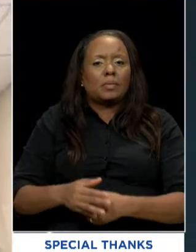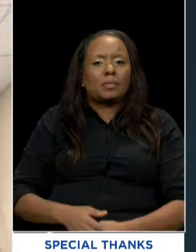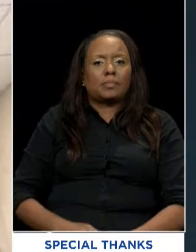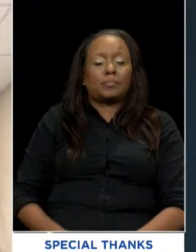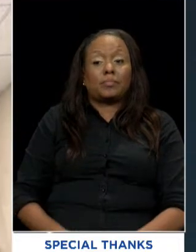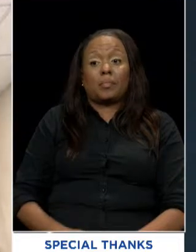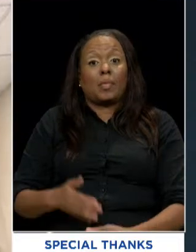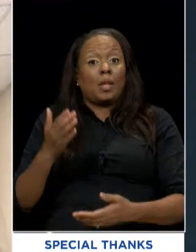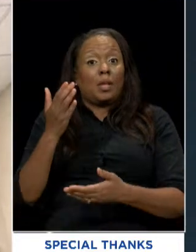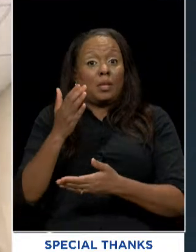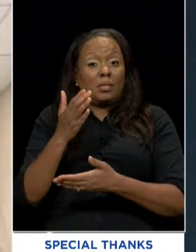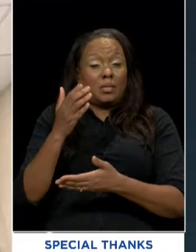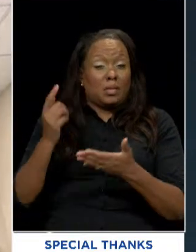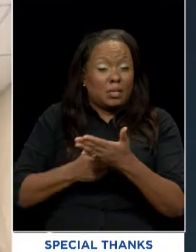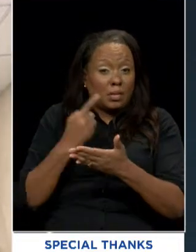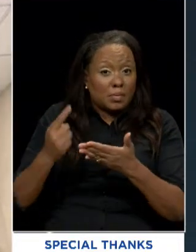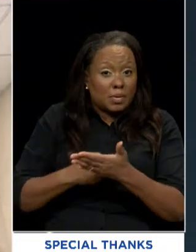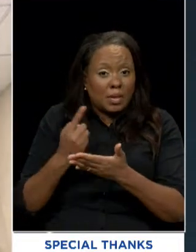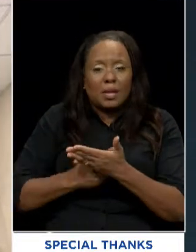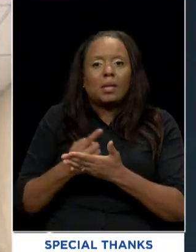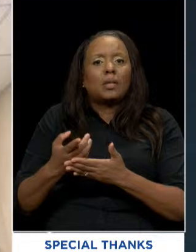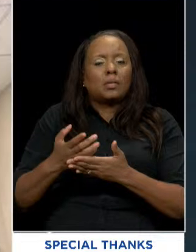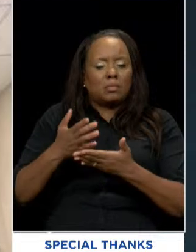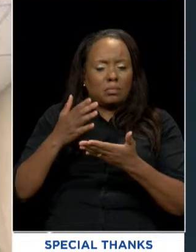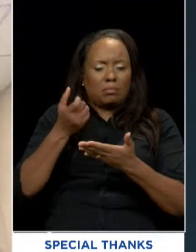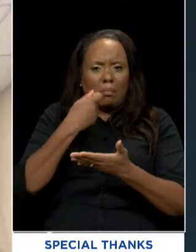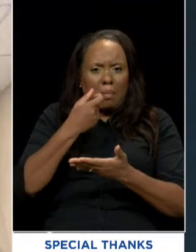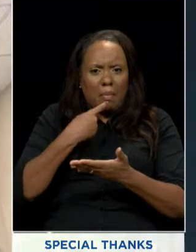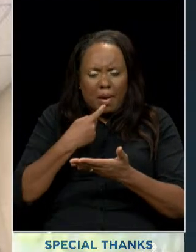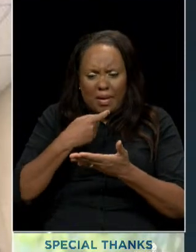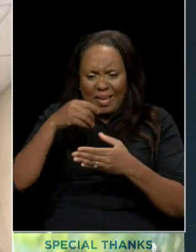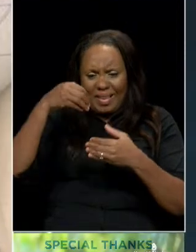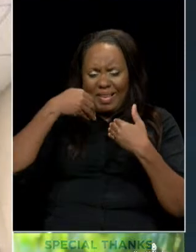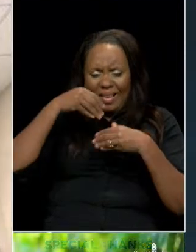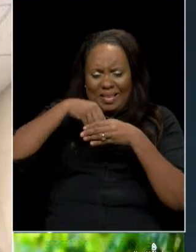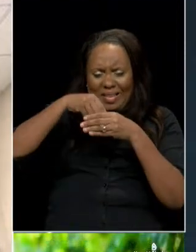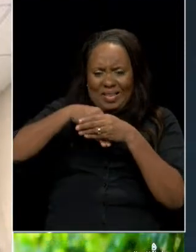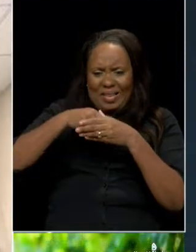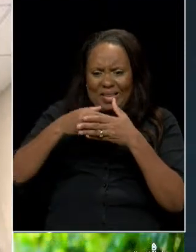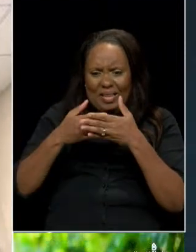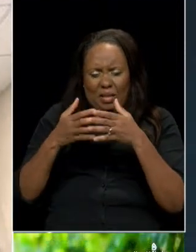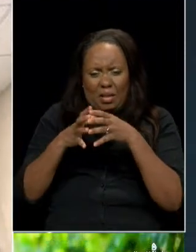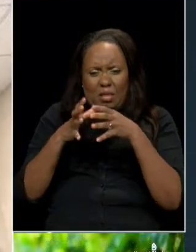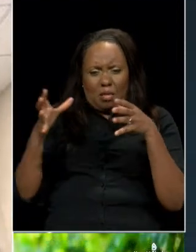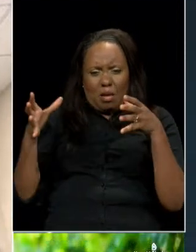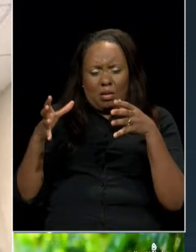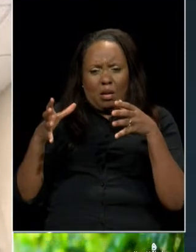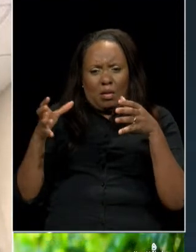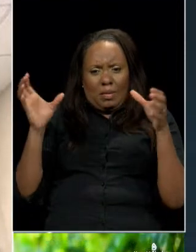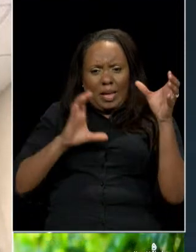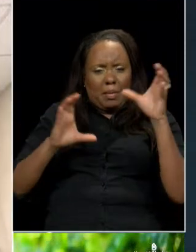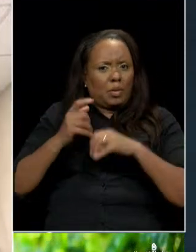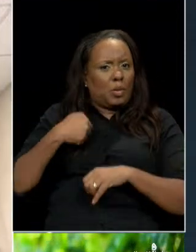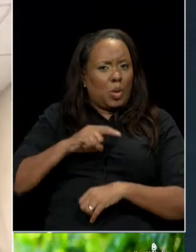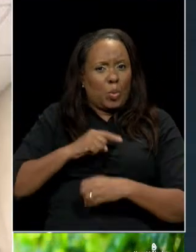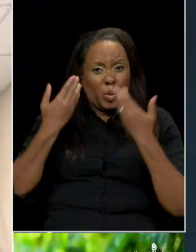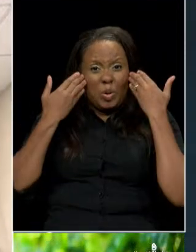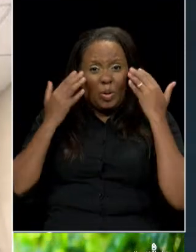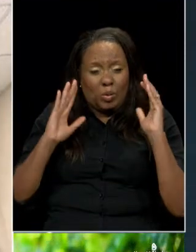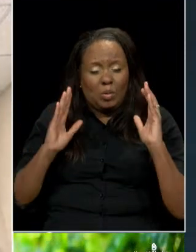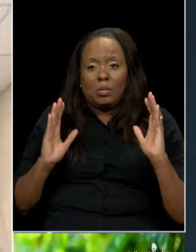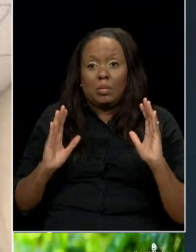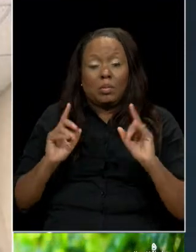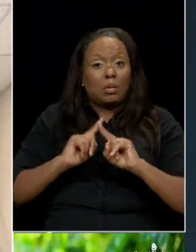phosphodiesterase inhibitors, the sildenafil, the tadalafil, in quantities that we're not sure of. And I do think that with